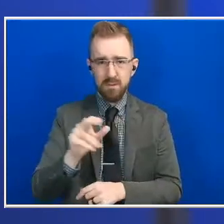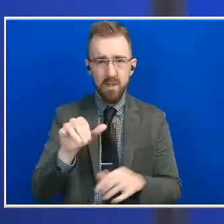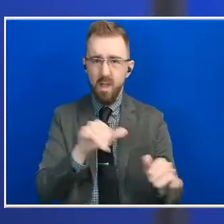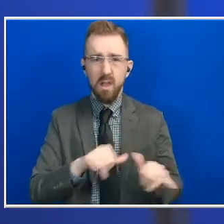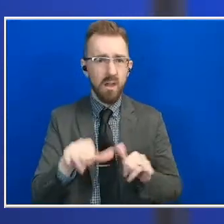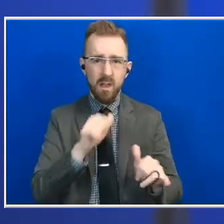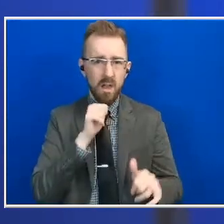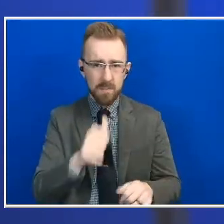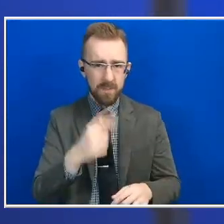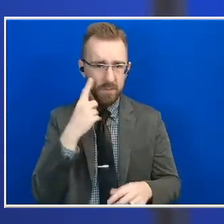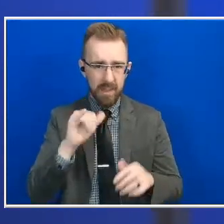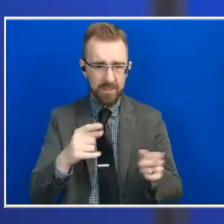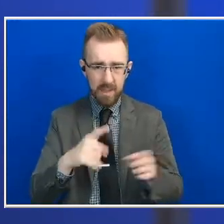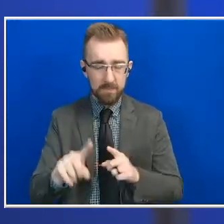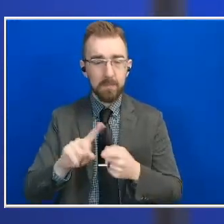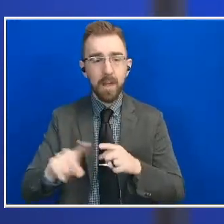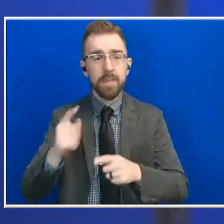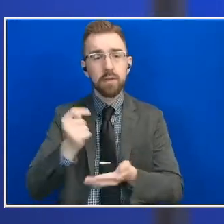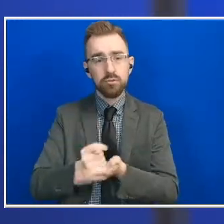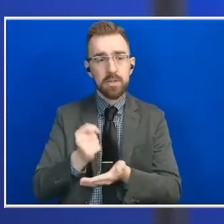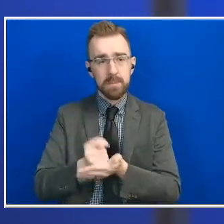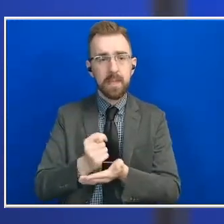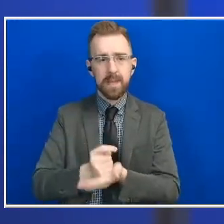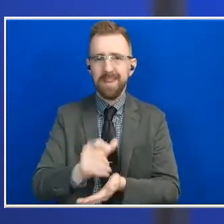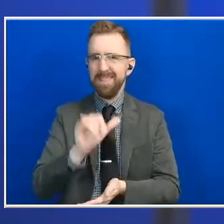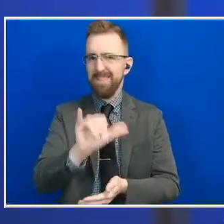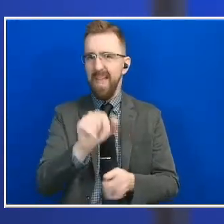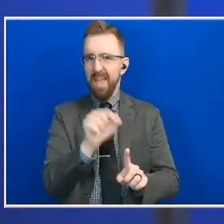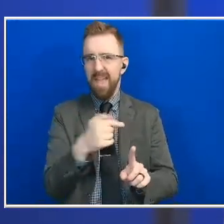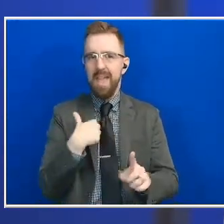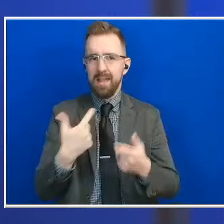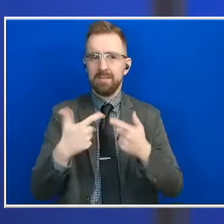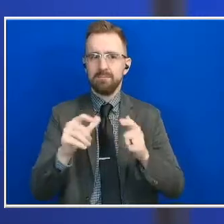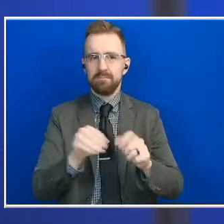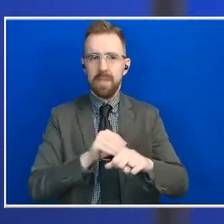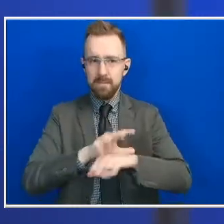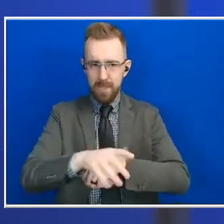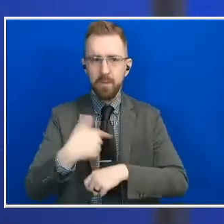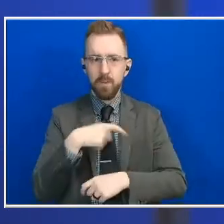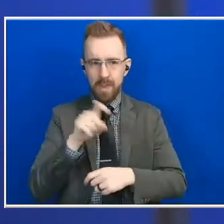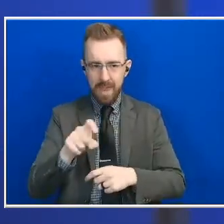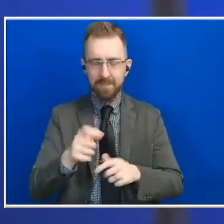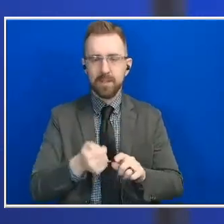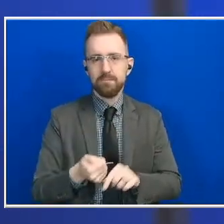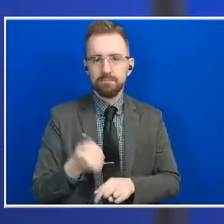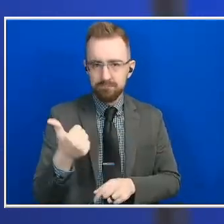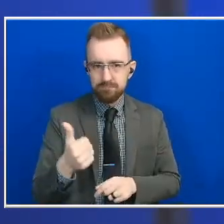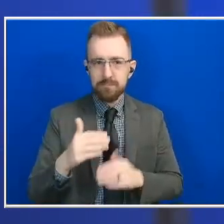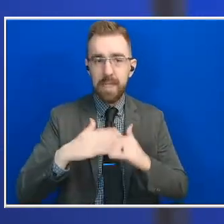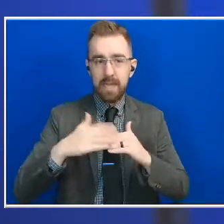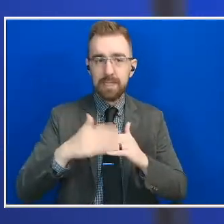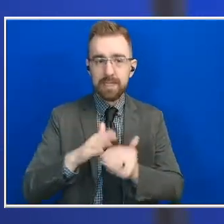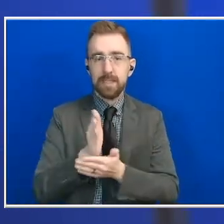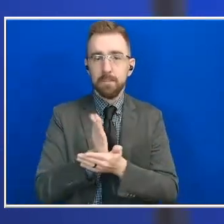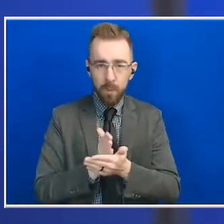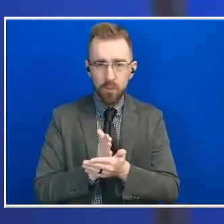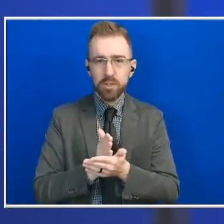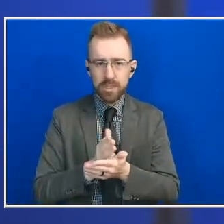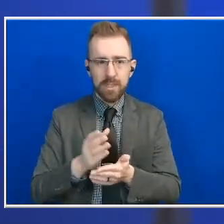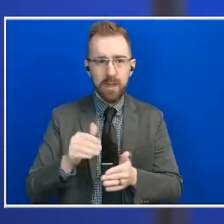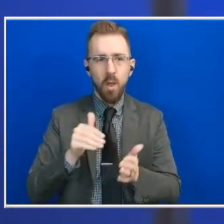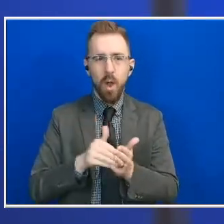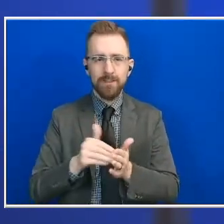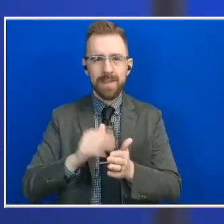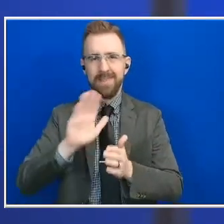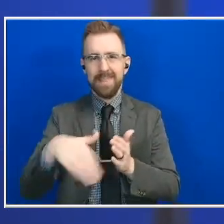treatment for the thyroid cancer, that's what has the major impact, because we have to remove at least a portion and oftentimes the entire thyroid gland.